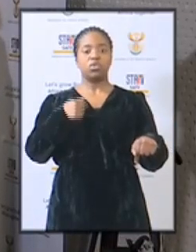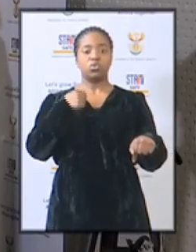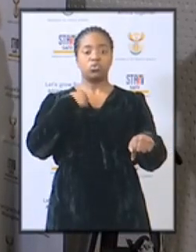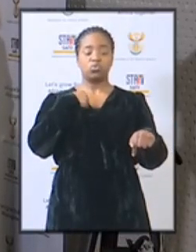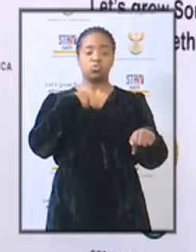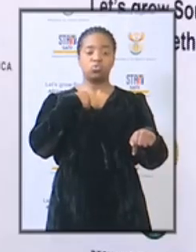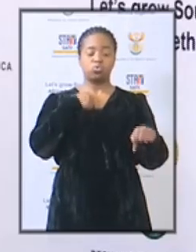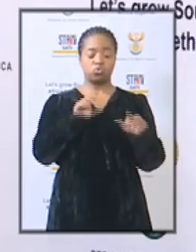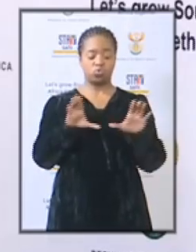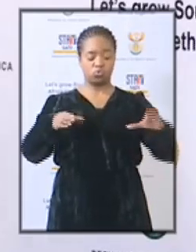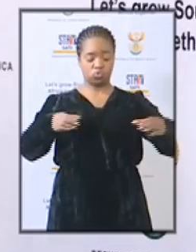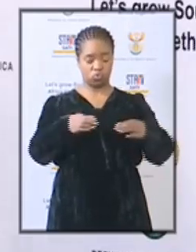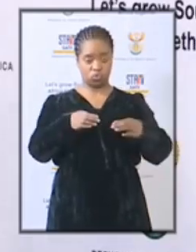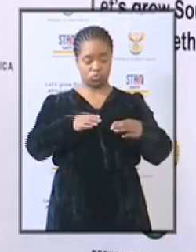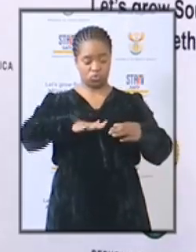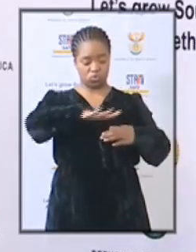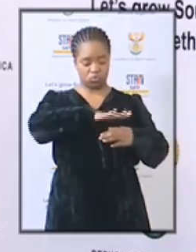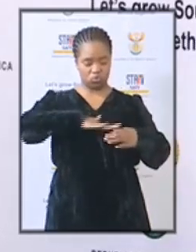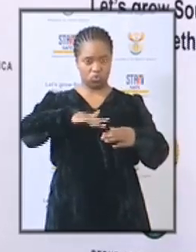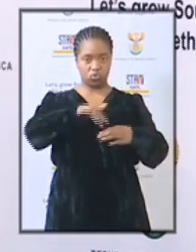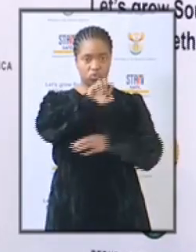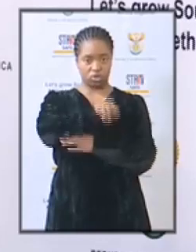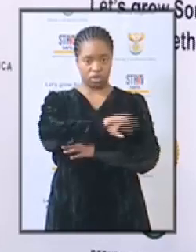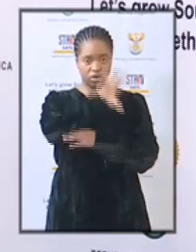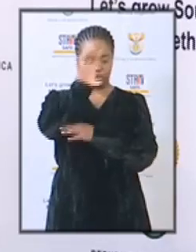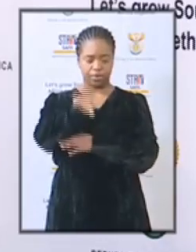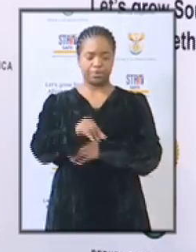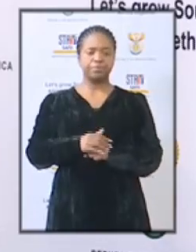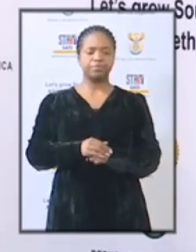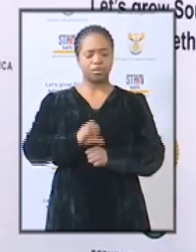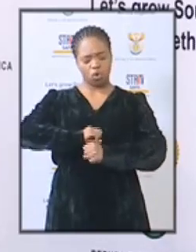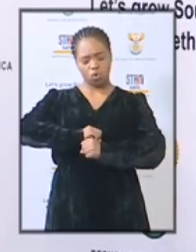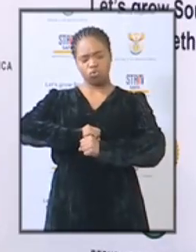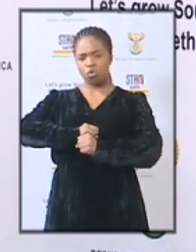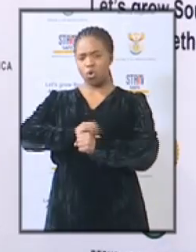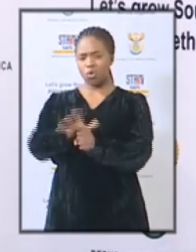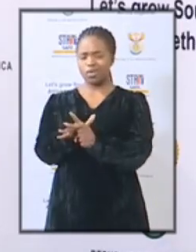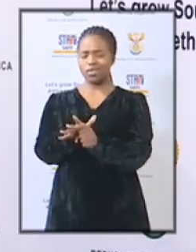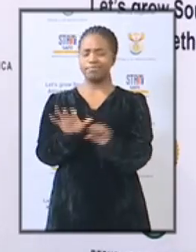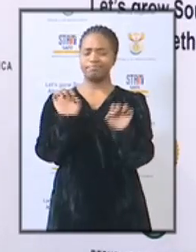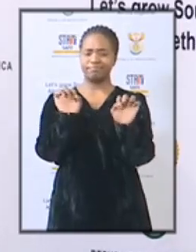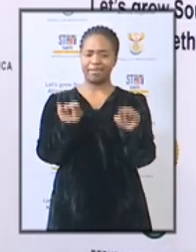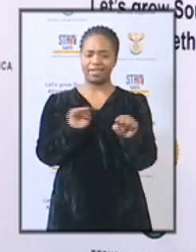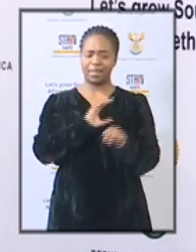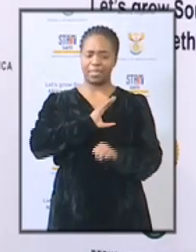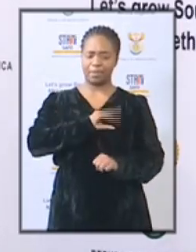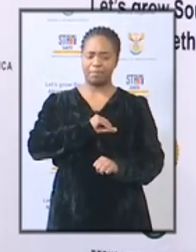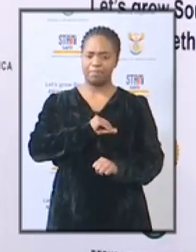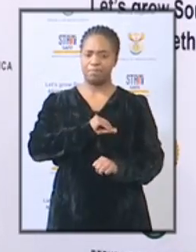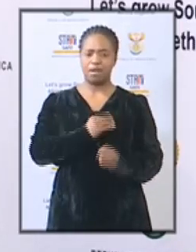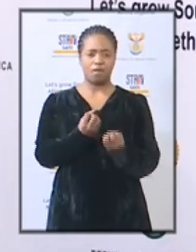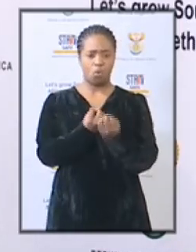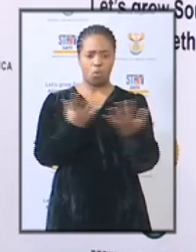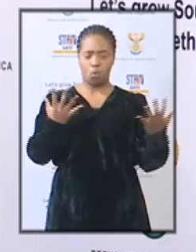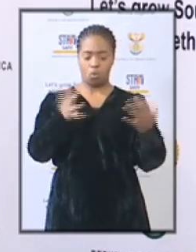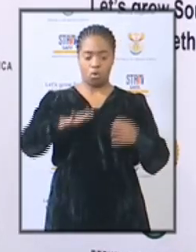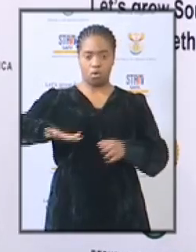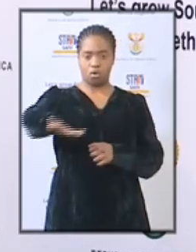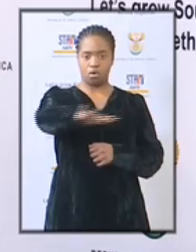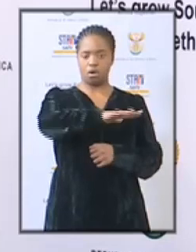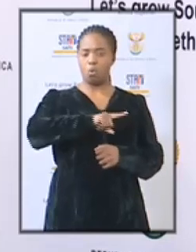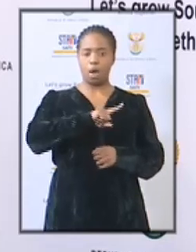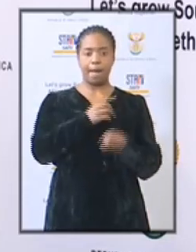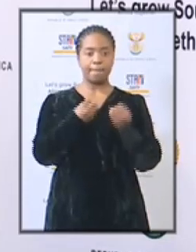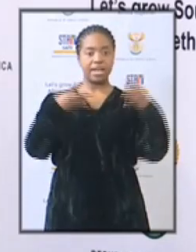nation. The pandemic has undeniably been devastating for the tourism sector, resulting in